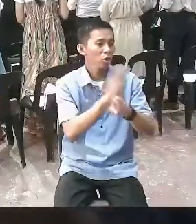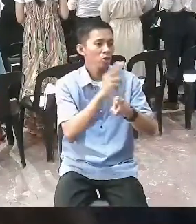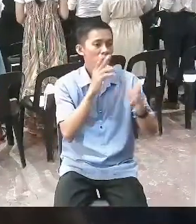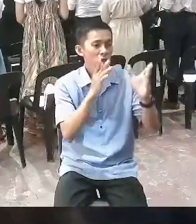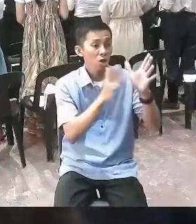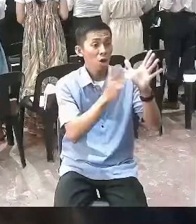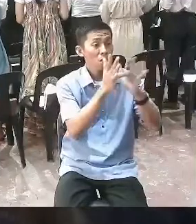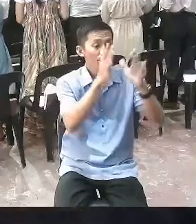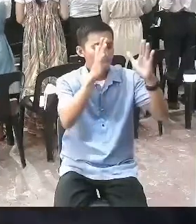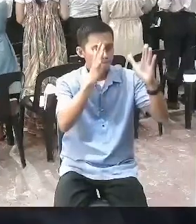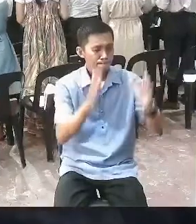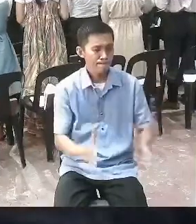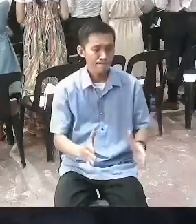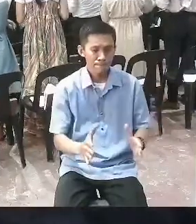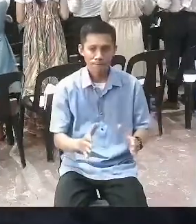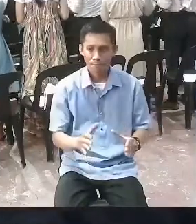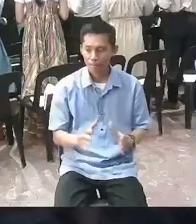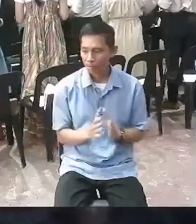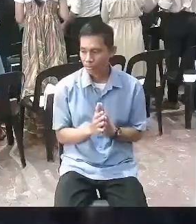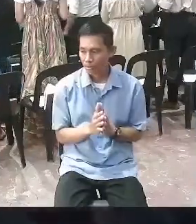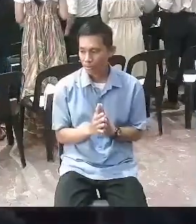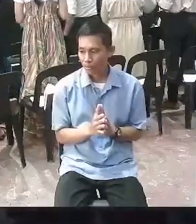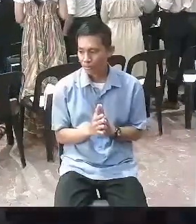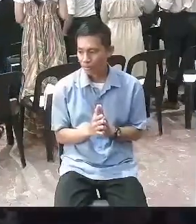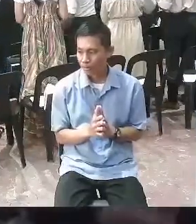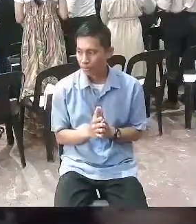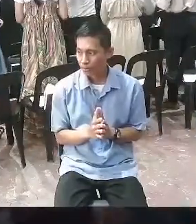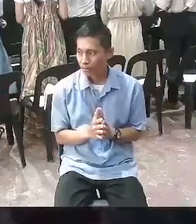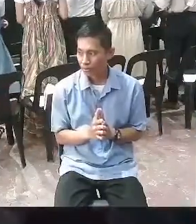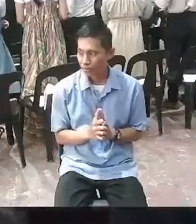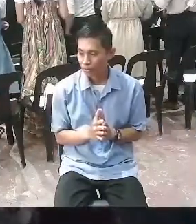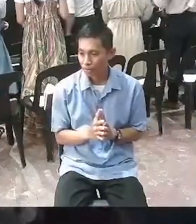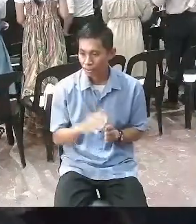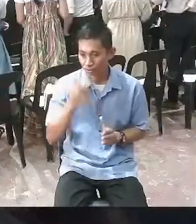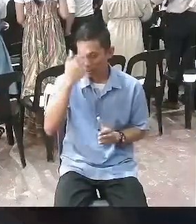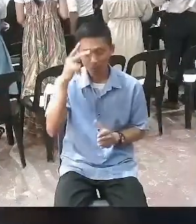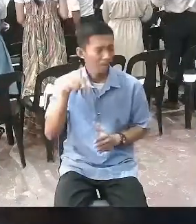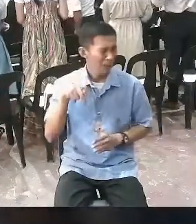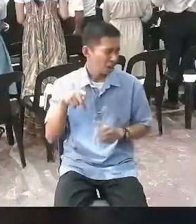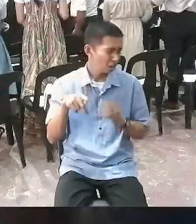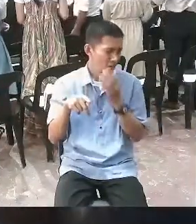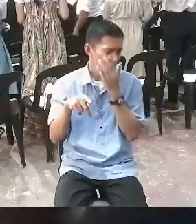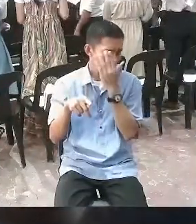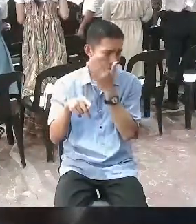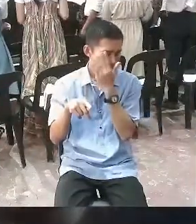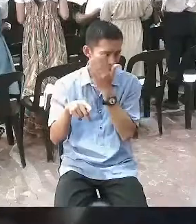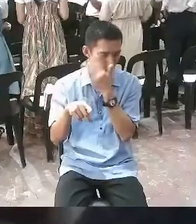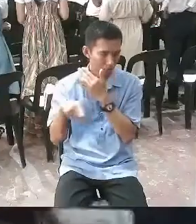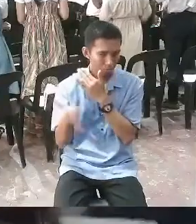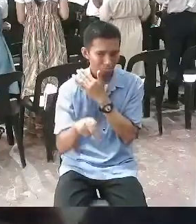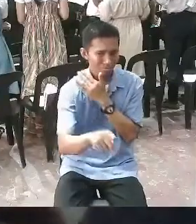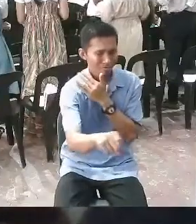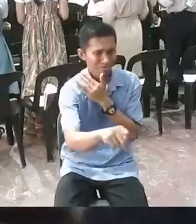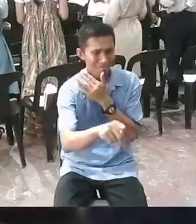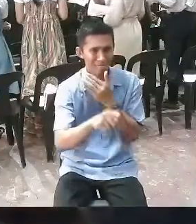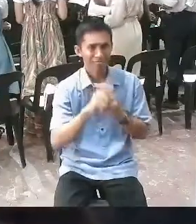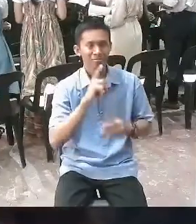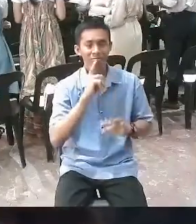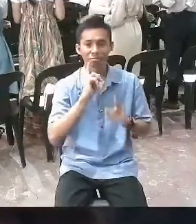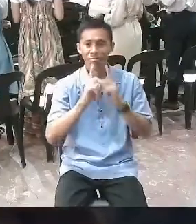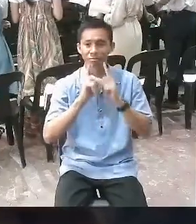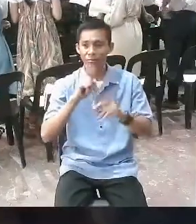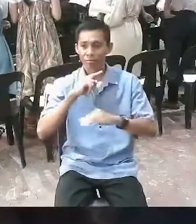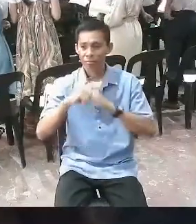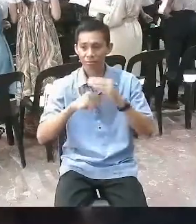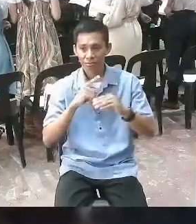saints. Righteous saints, okay? Because the Apostle Paul talks about that in these verses. As a matter